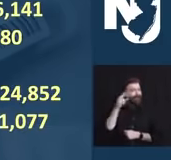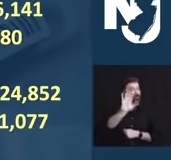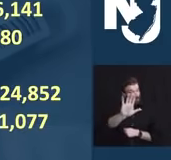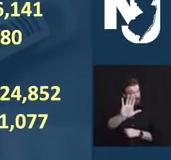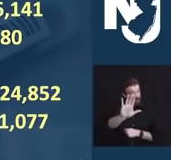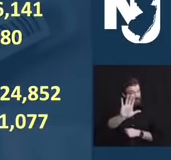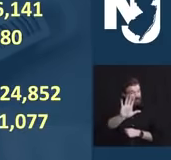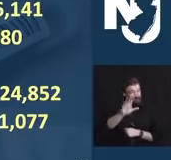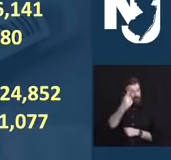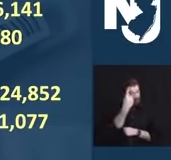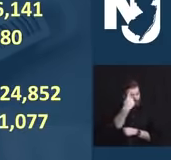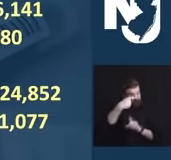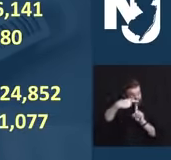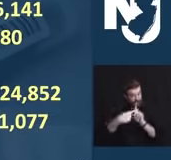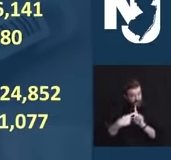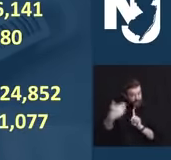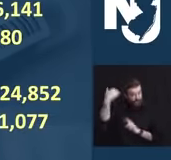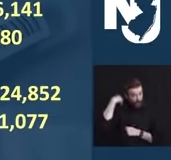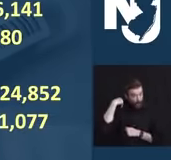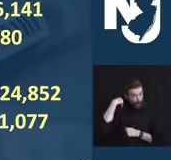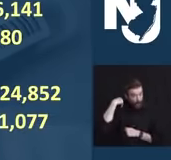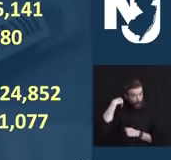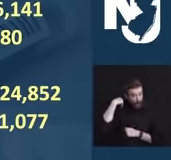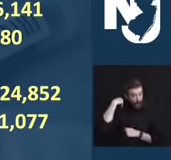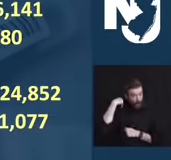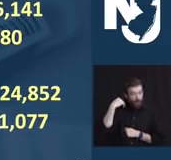on 1 month ago today, that number was